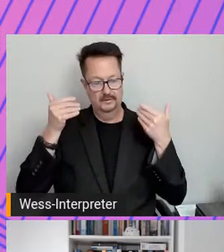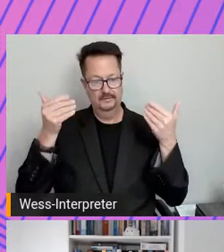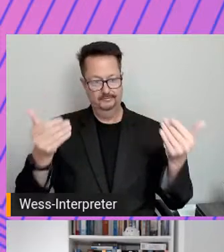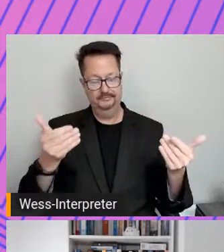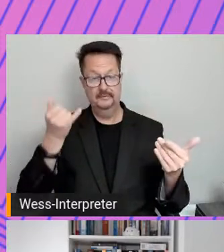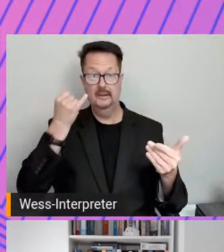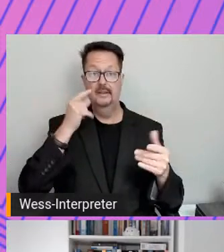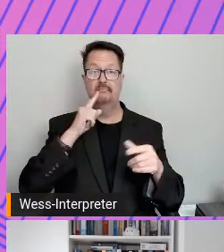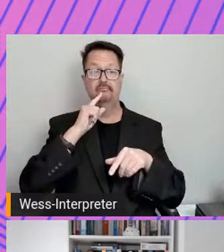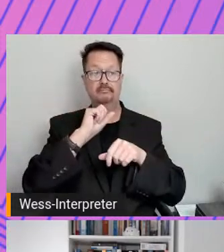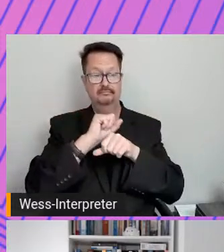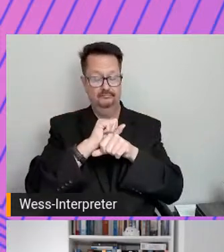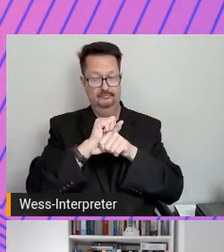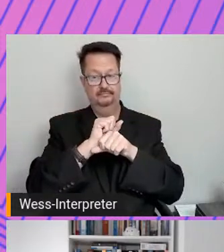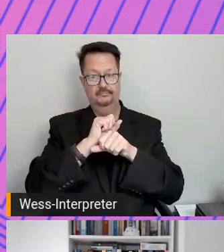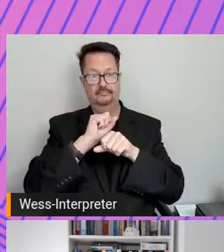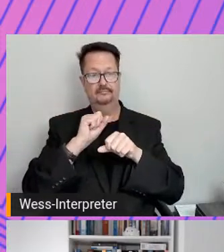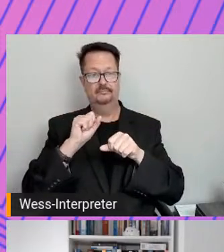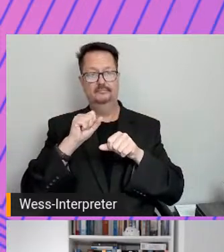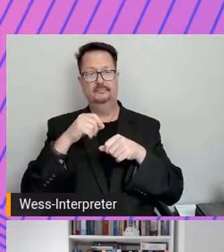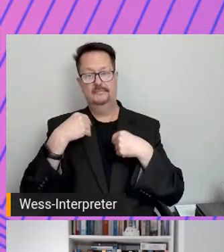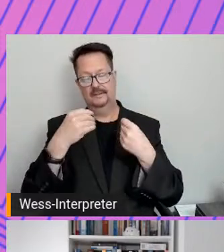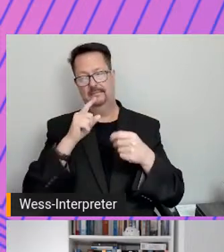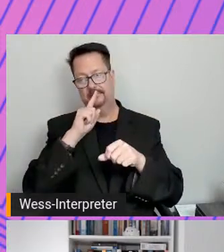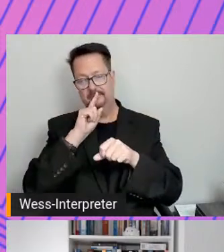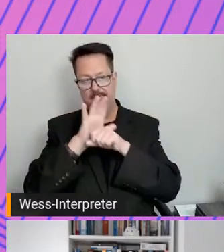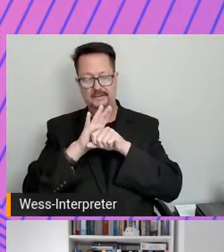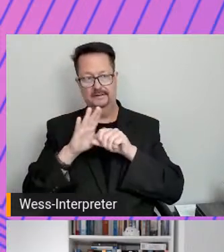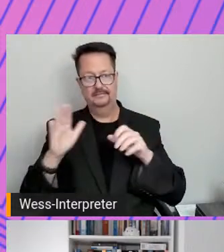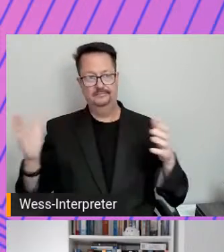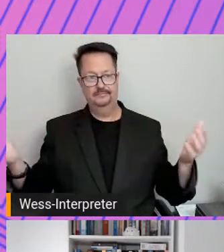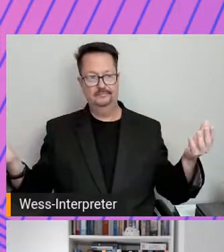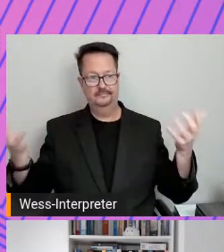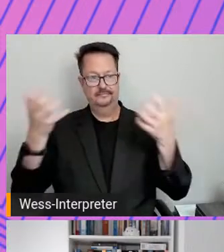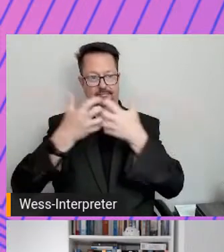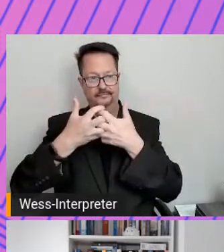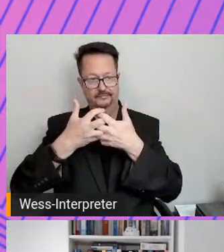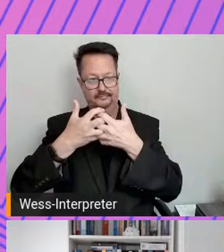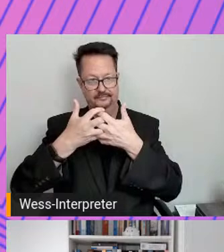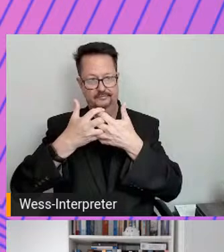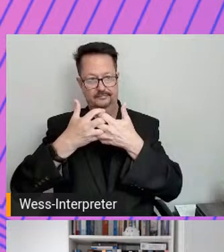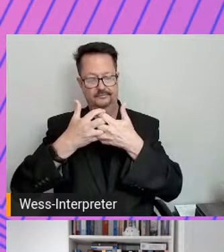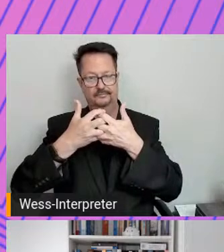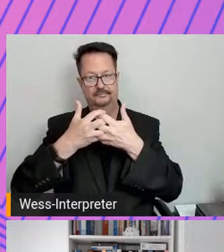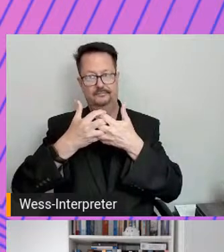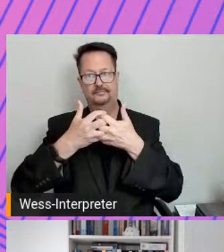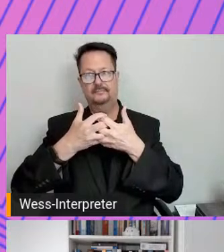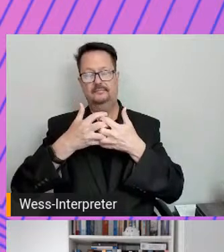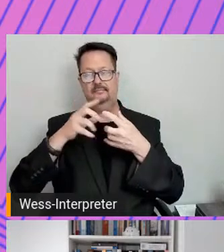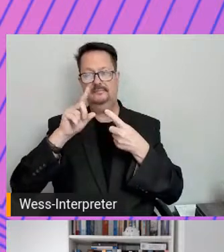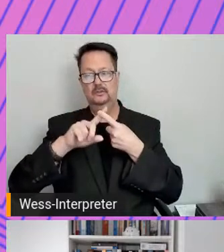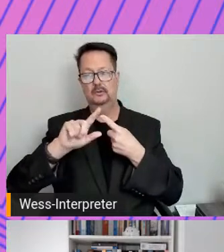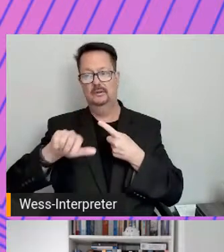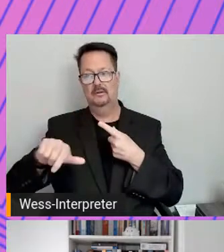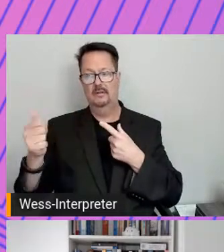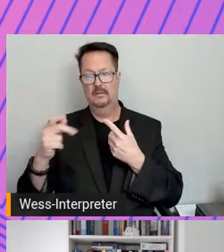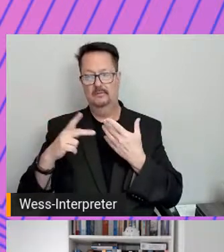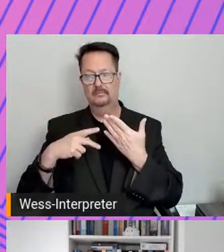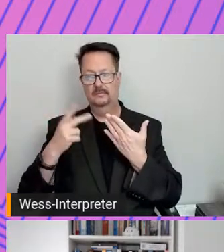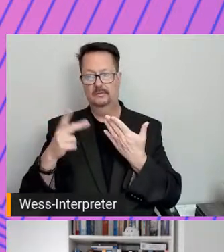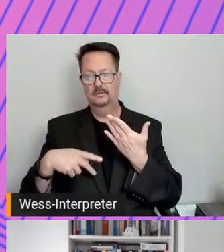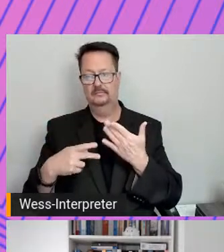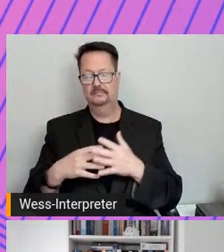given time. And so basically programs would cooperate together and it would yield to another program. So